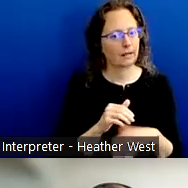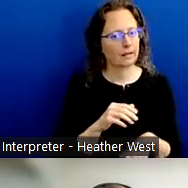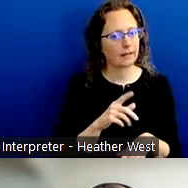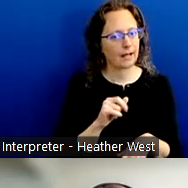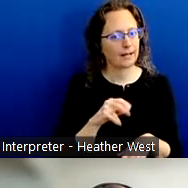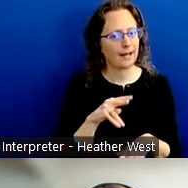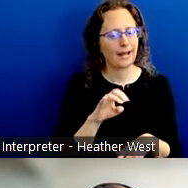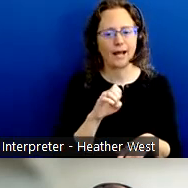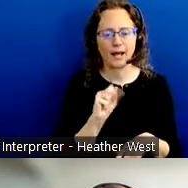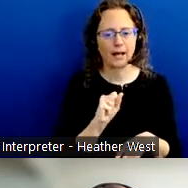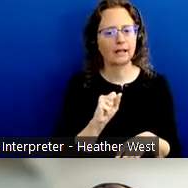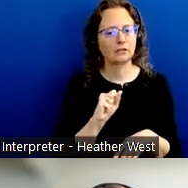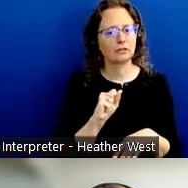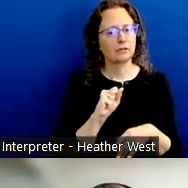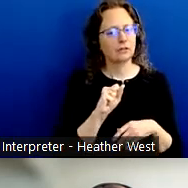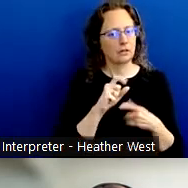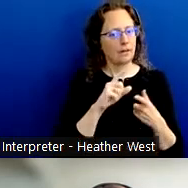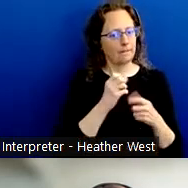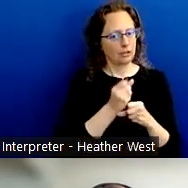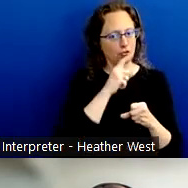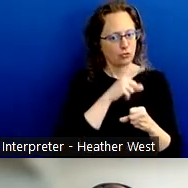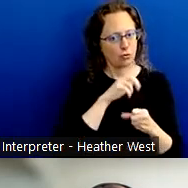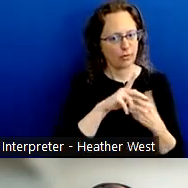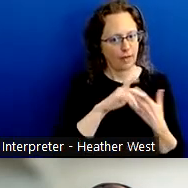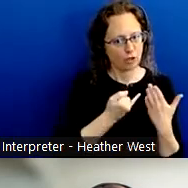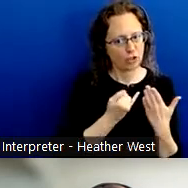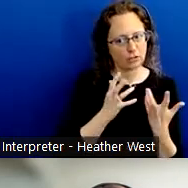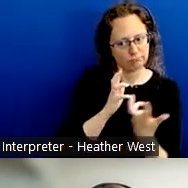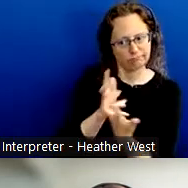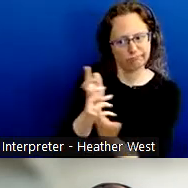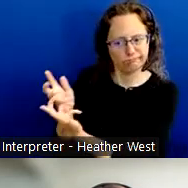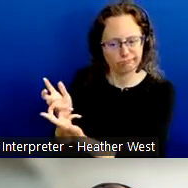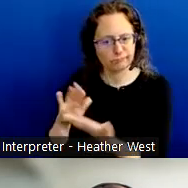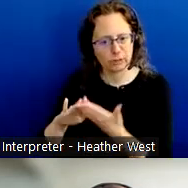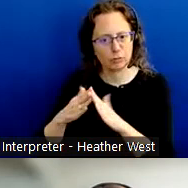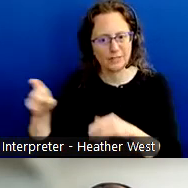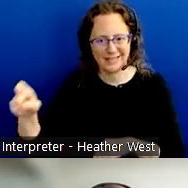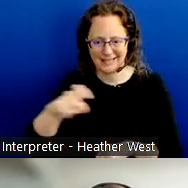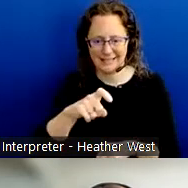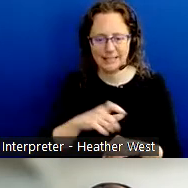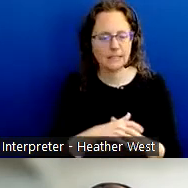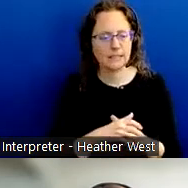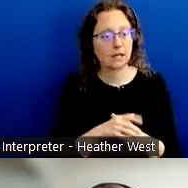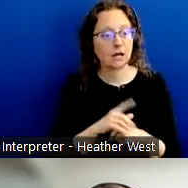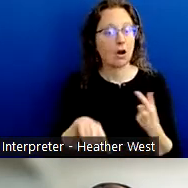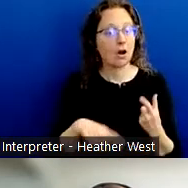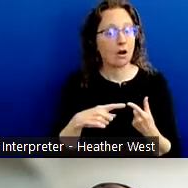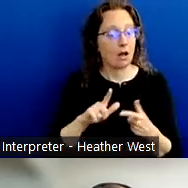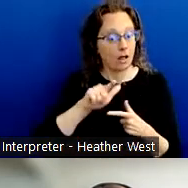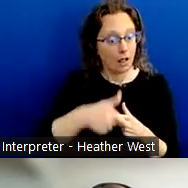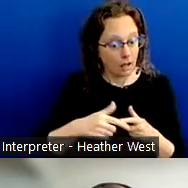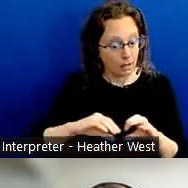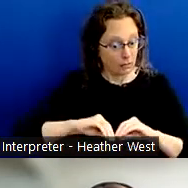eligible projects and ensure alignment with community needs. Once the guidelines are released, applicants